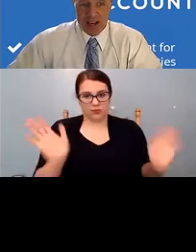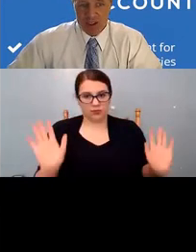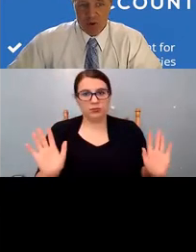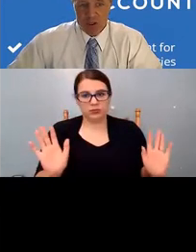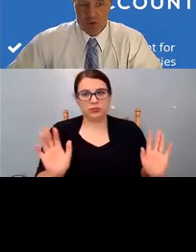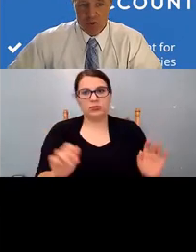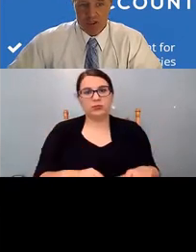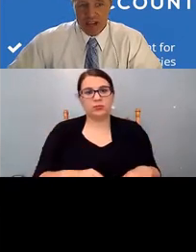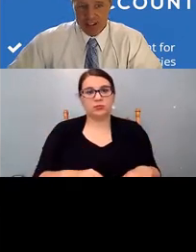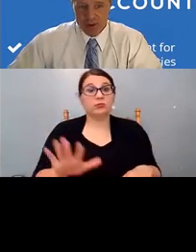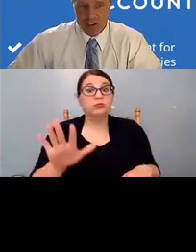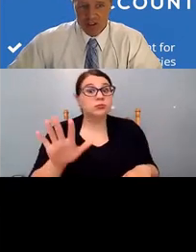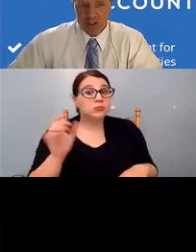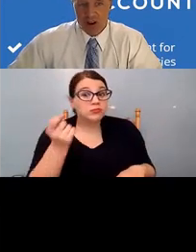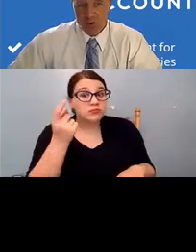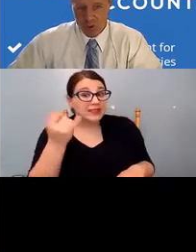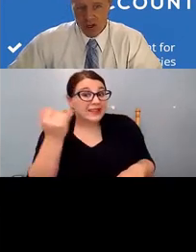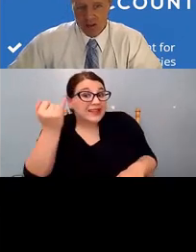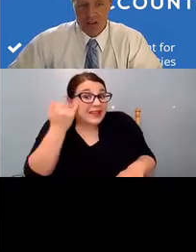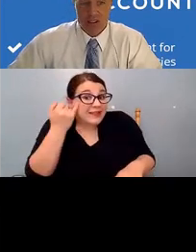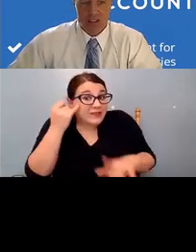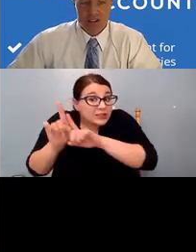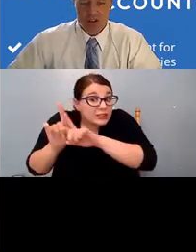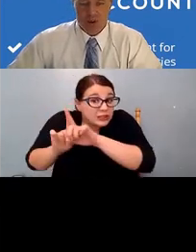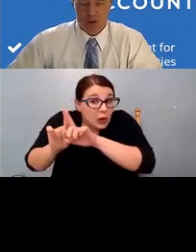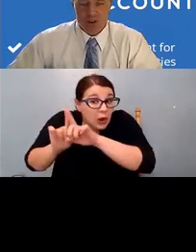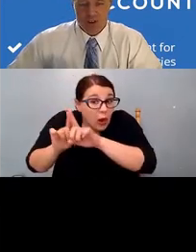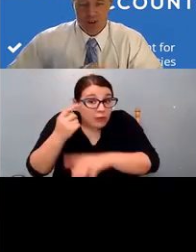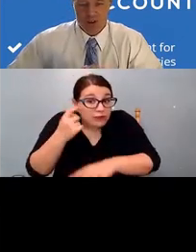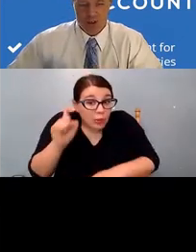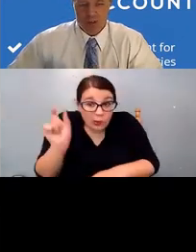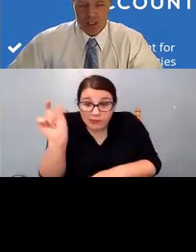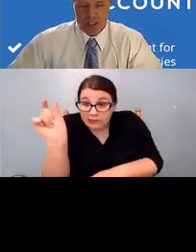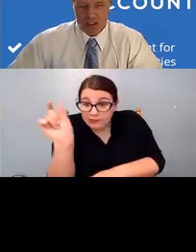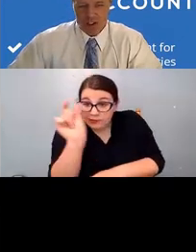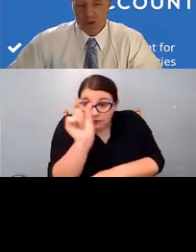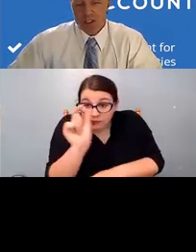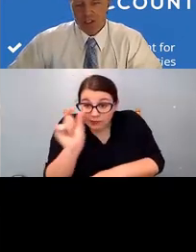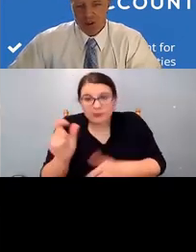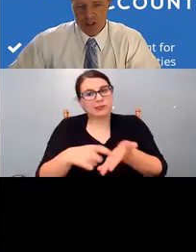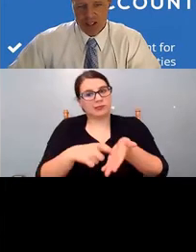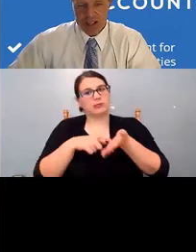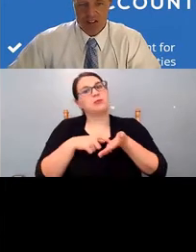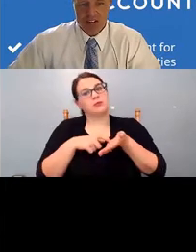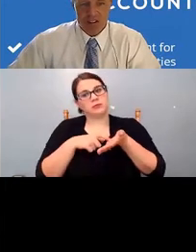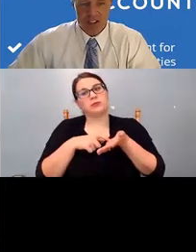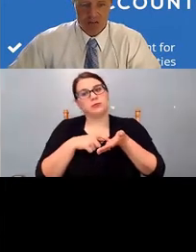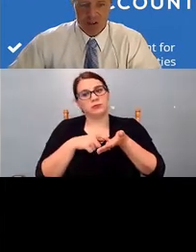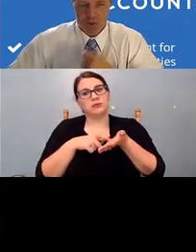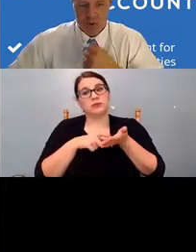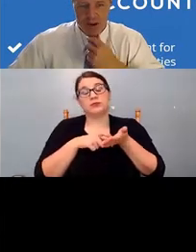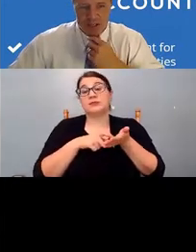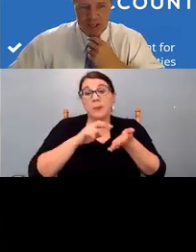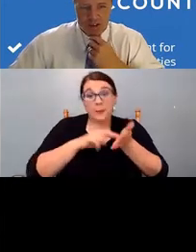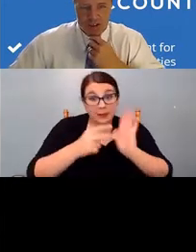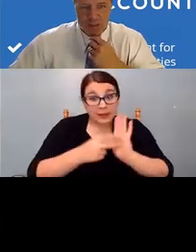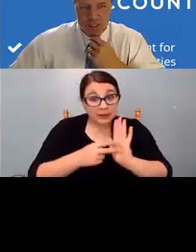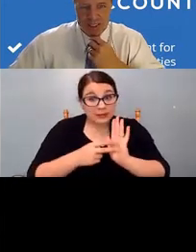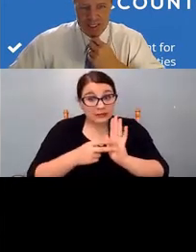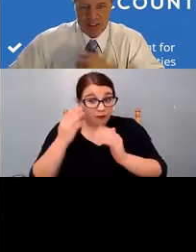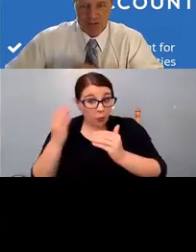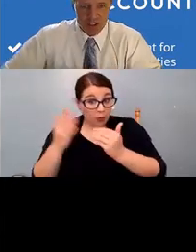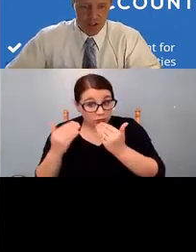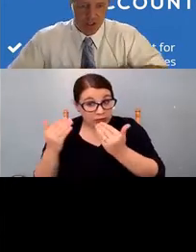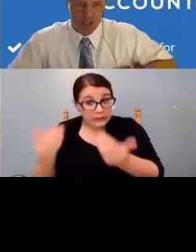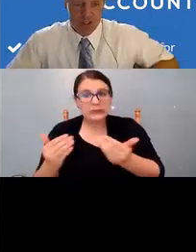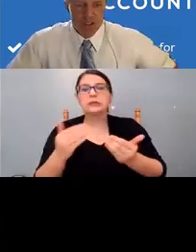the categories with an asterisk are required. So in order to complete the screen and go to the next, each of those will have to have something